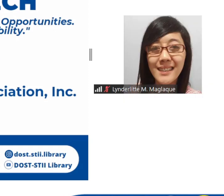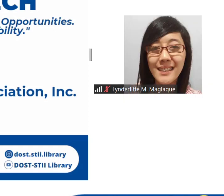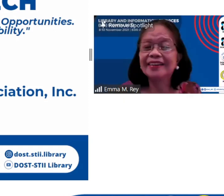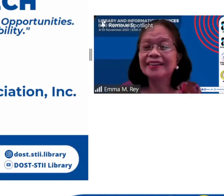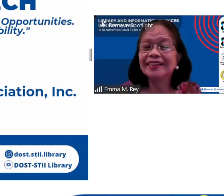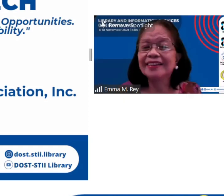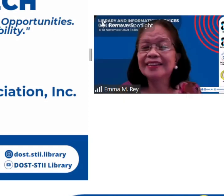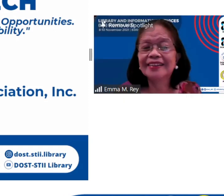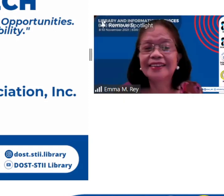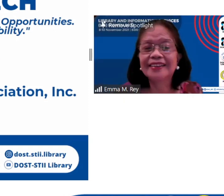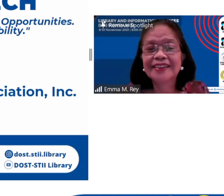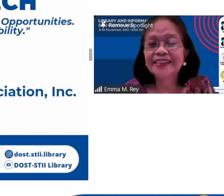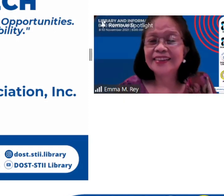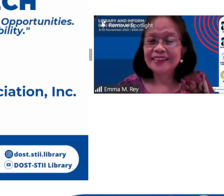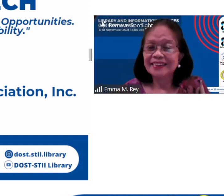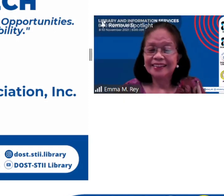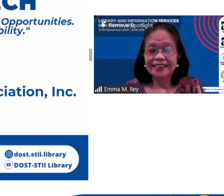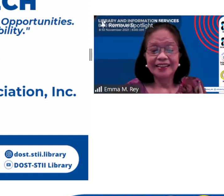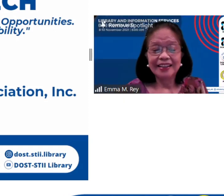Okay ba?